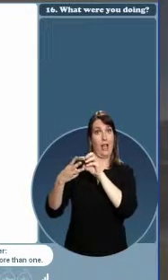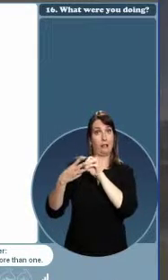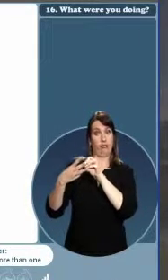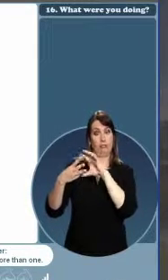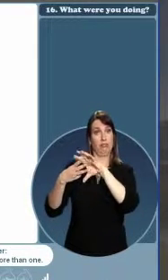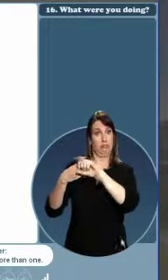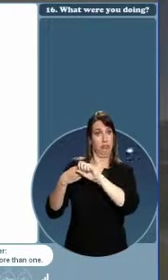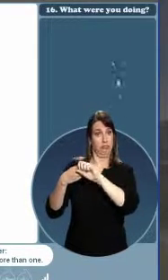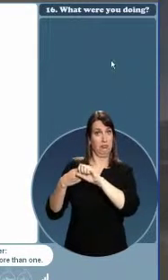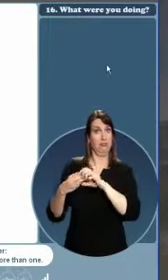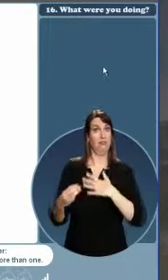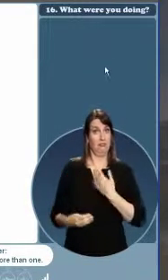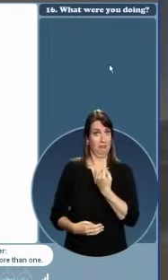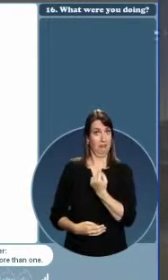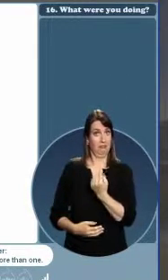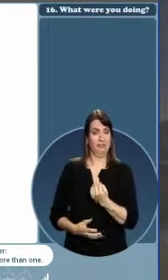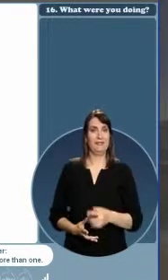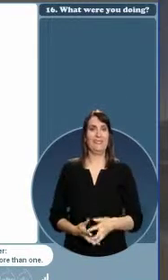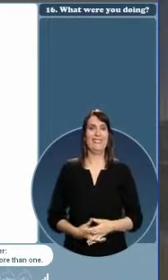captions, and voiceover,